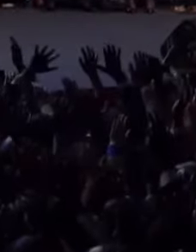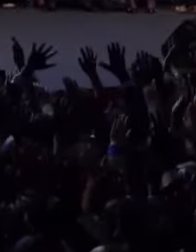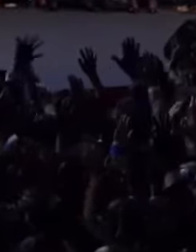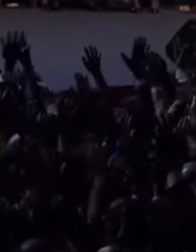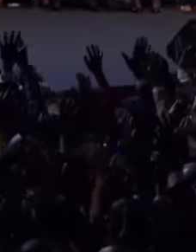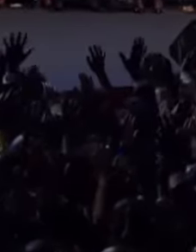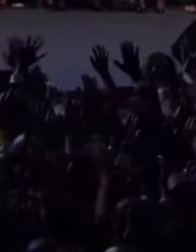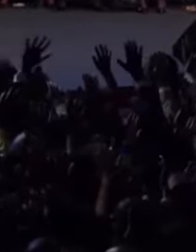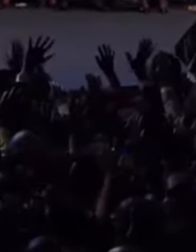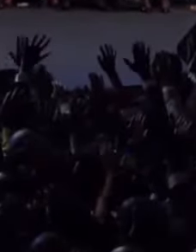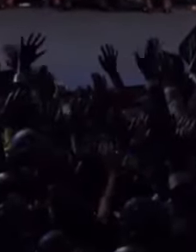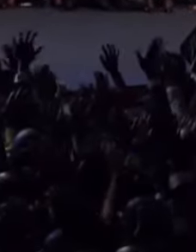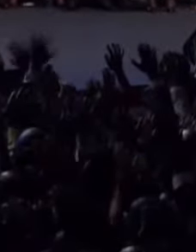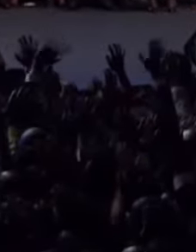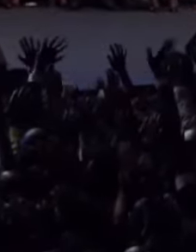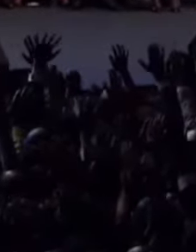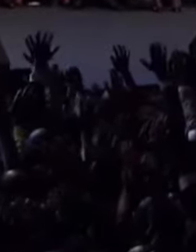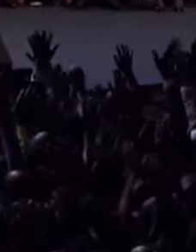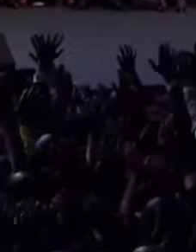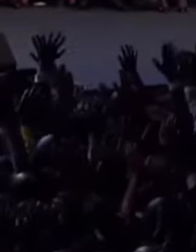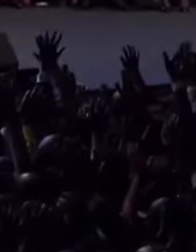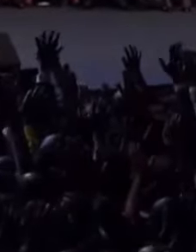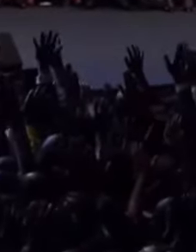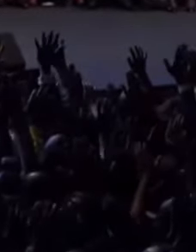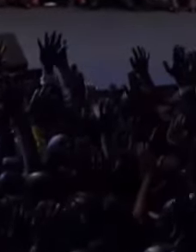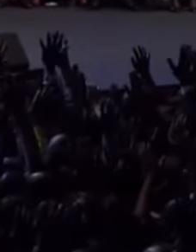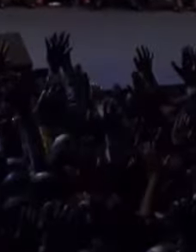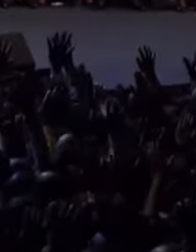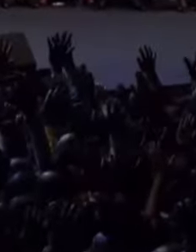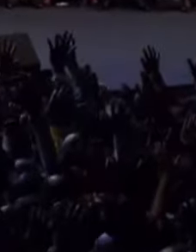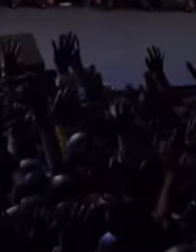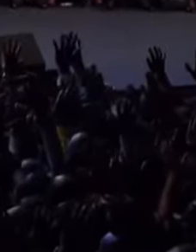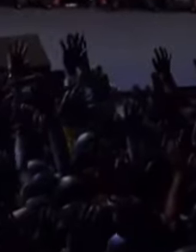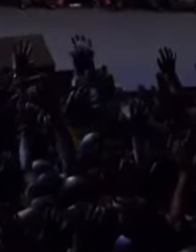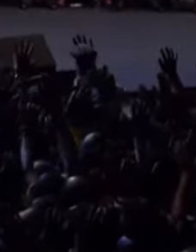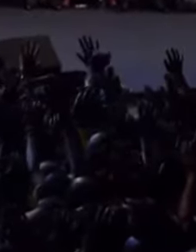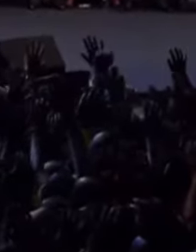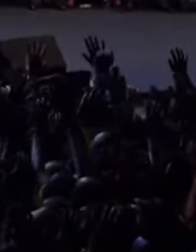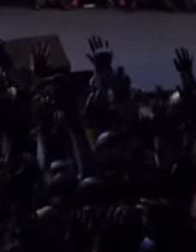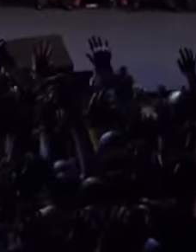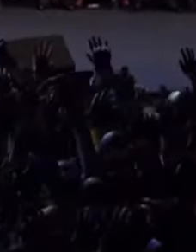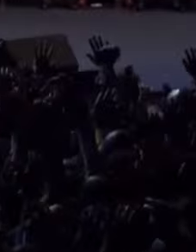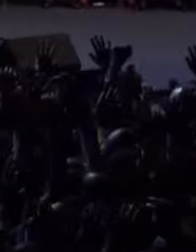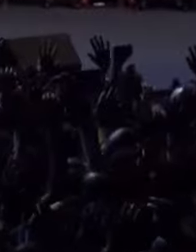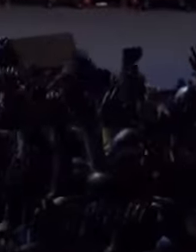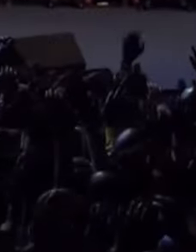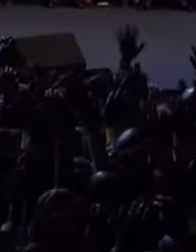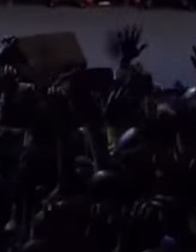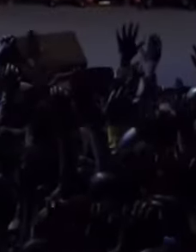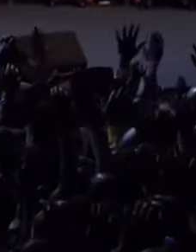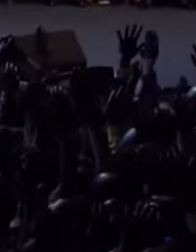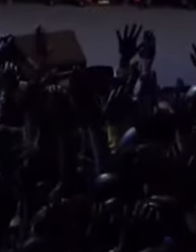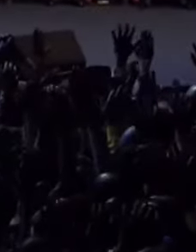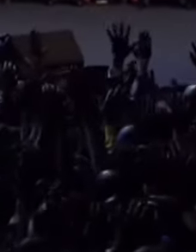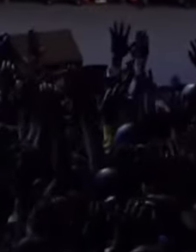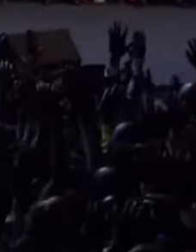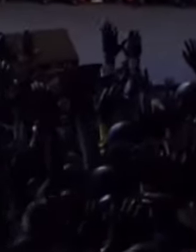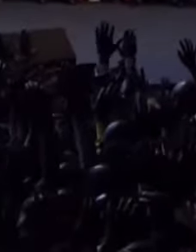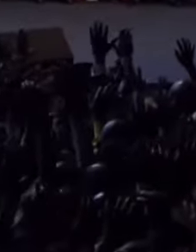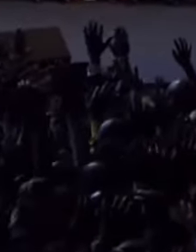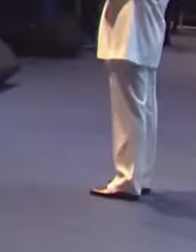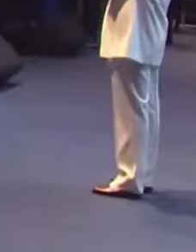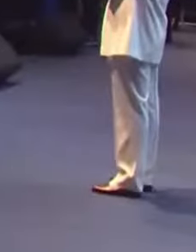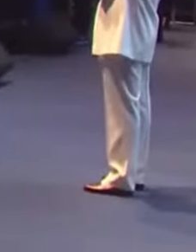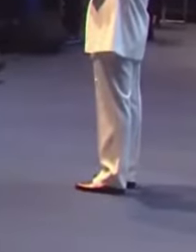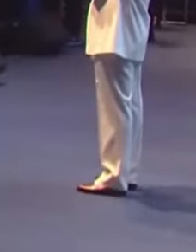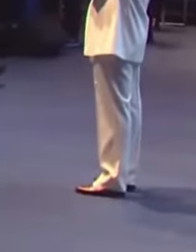the world I no belong to the world I no longer belong to myself I no longer belong to